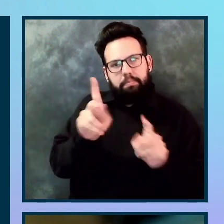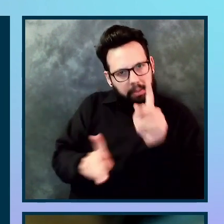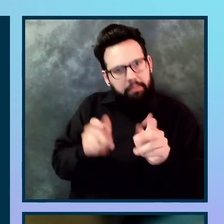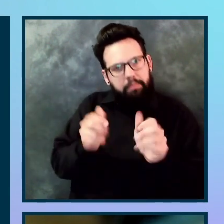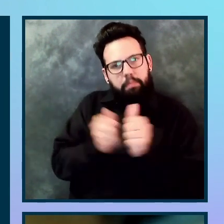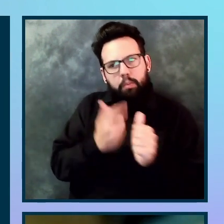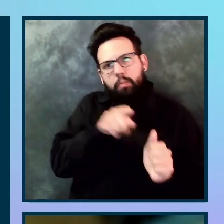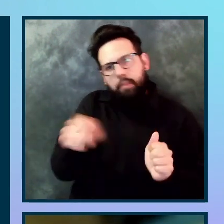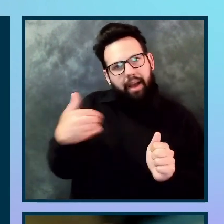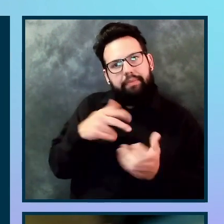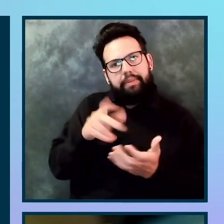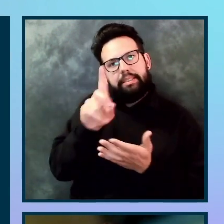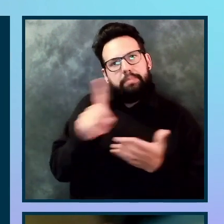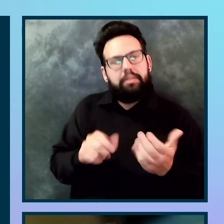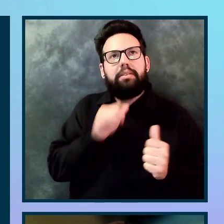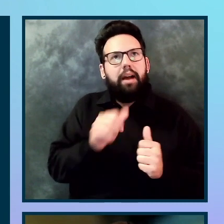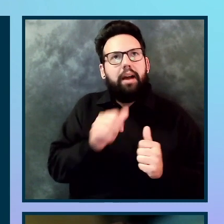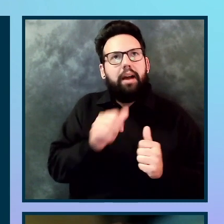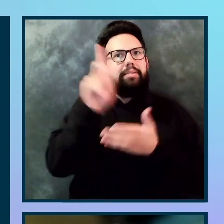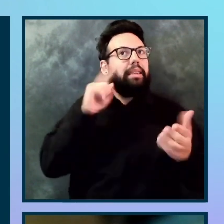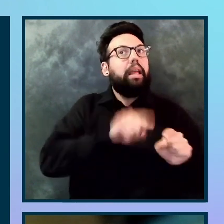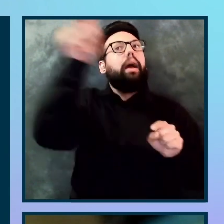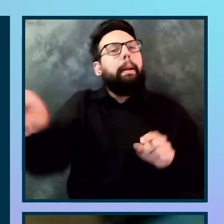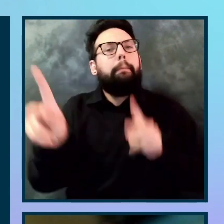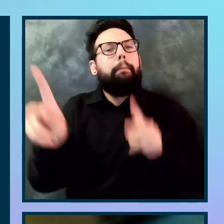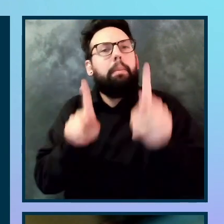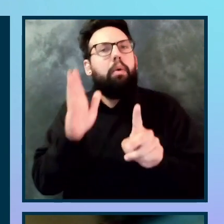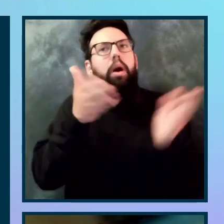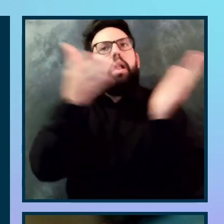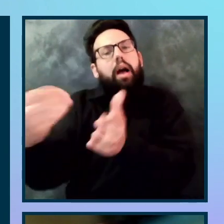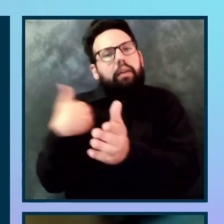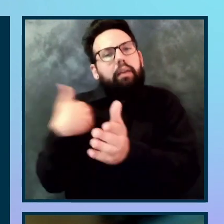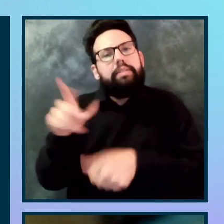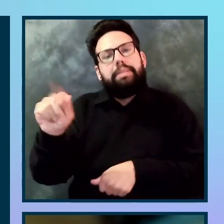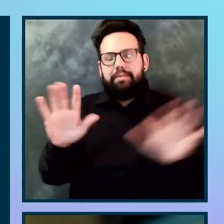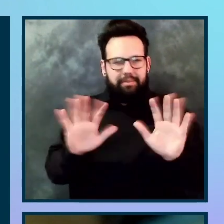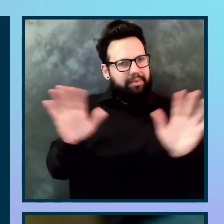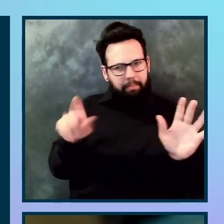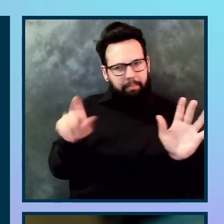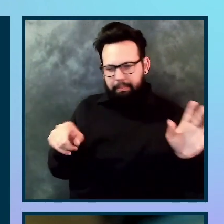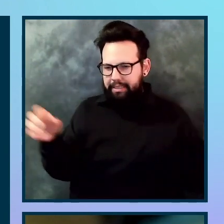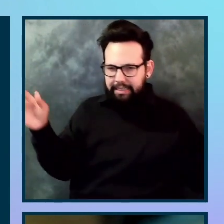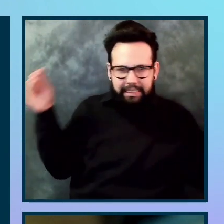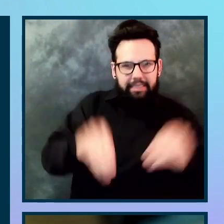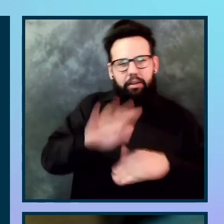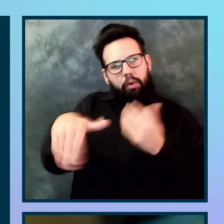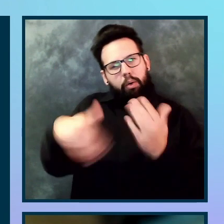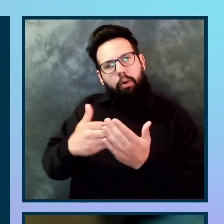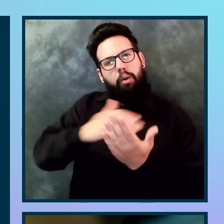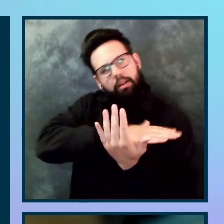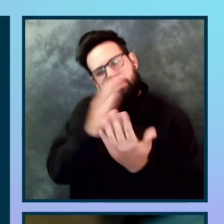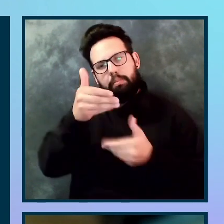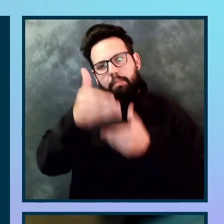with disabilities need to be involved at every stage in our development process, from ideation to design,